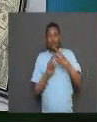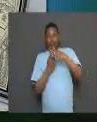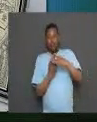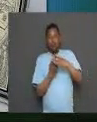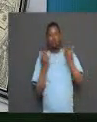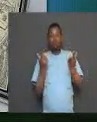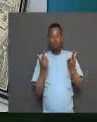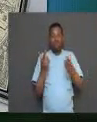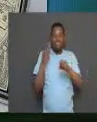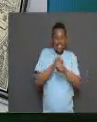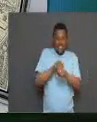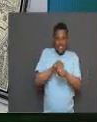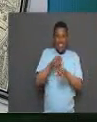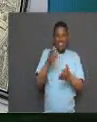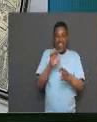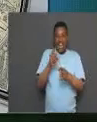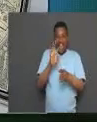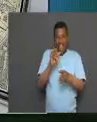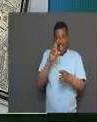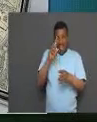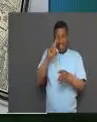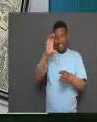use clay, parchment,